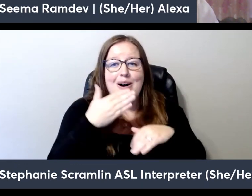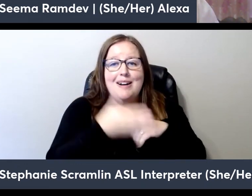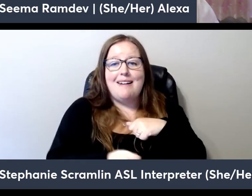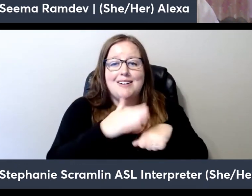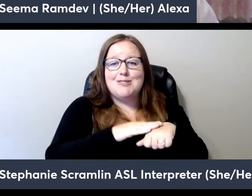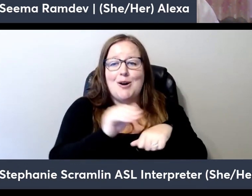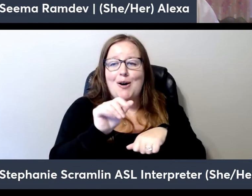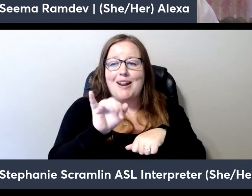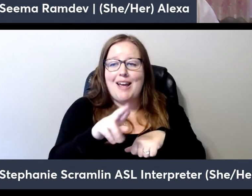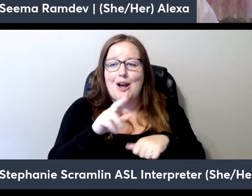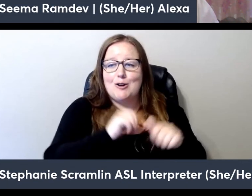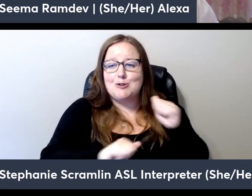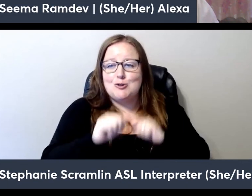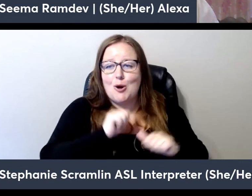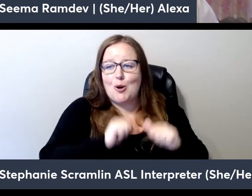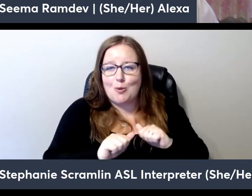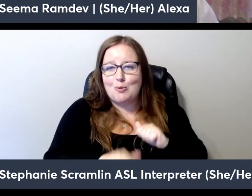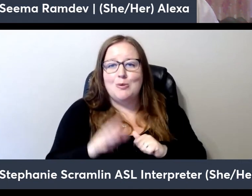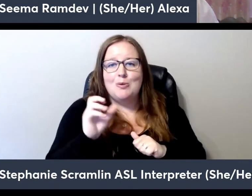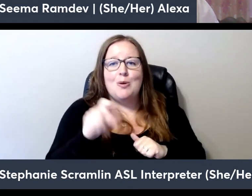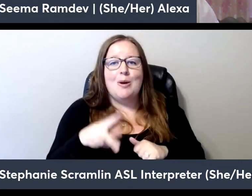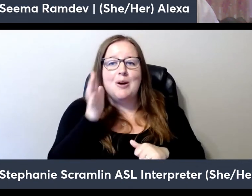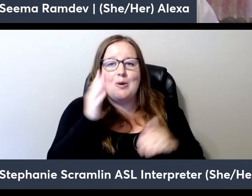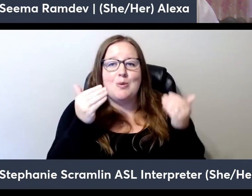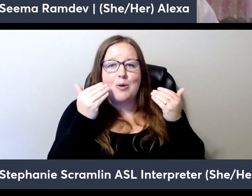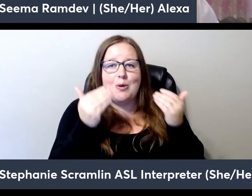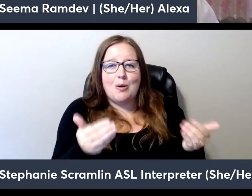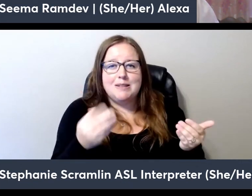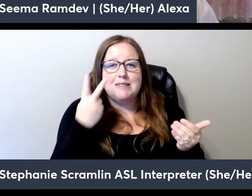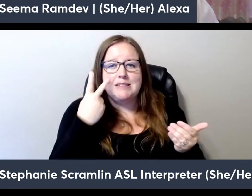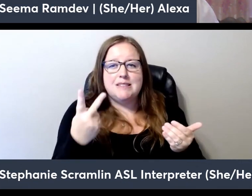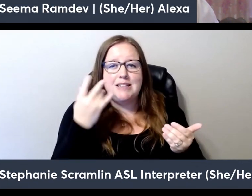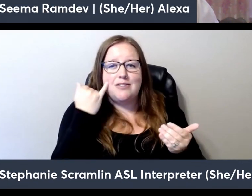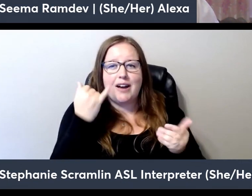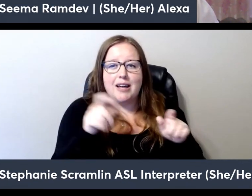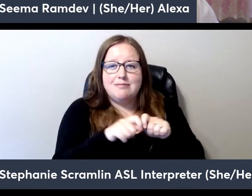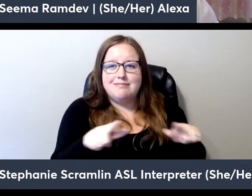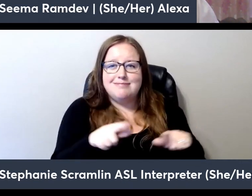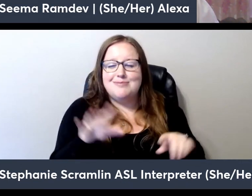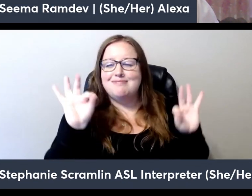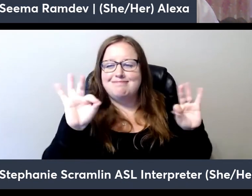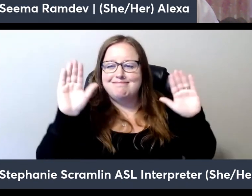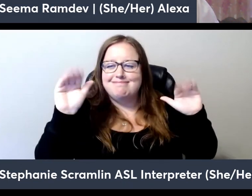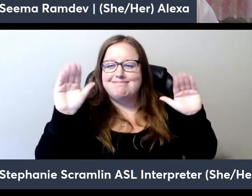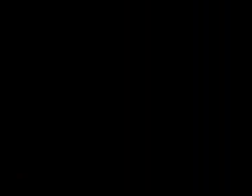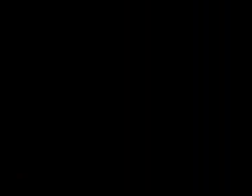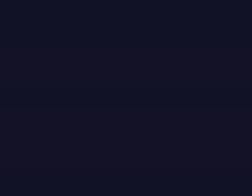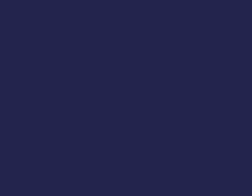show. Let me go ahead and let's see if I can get this out. All right, everyone, take care.